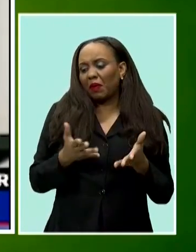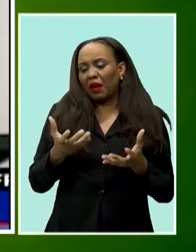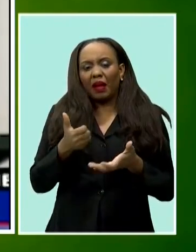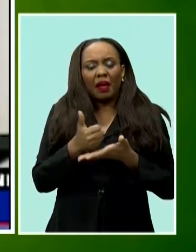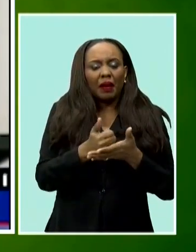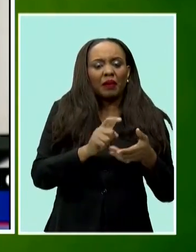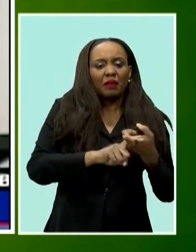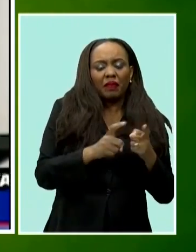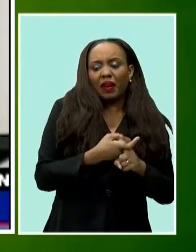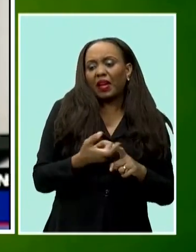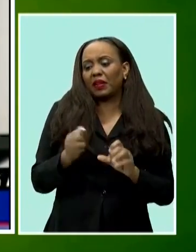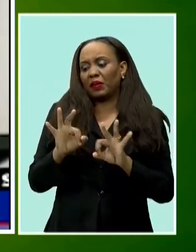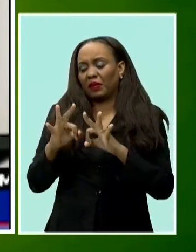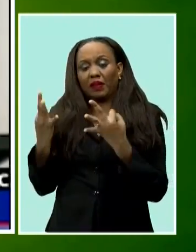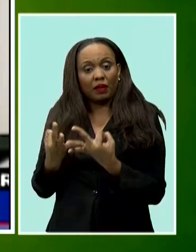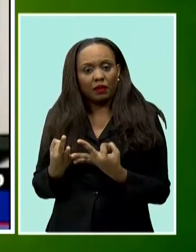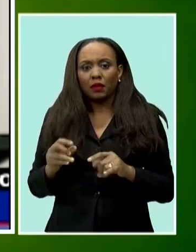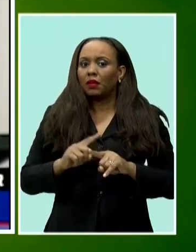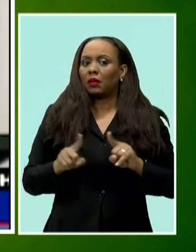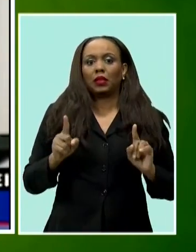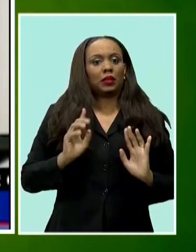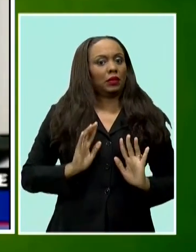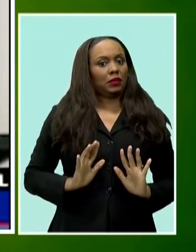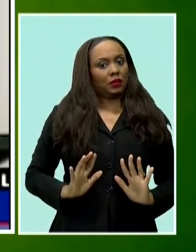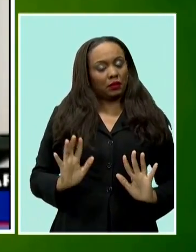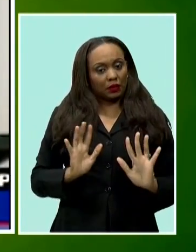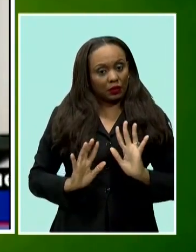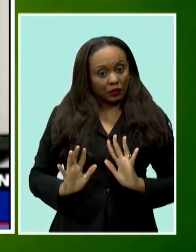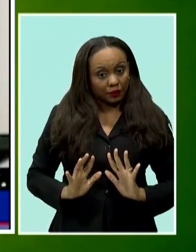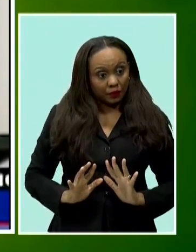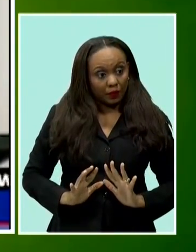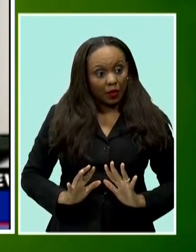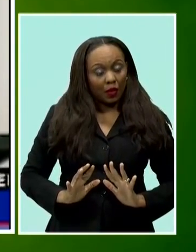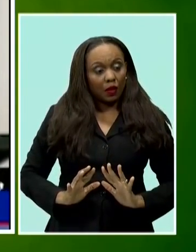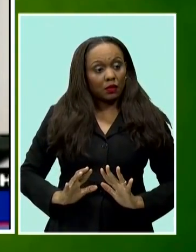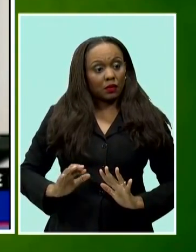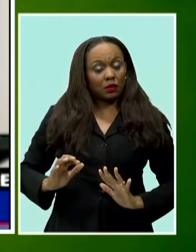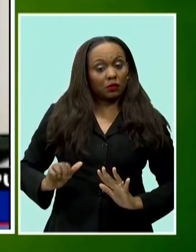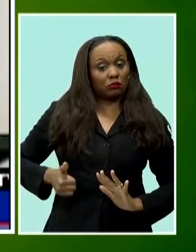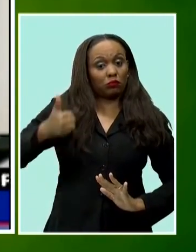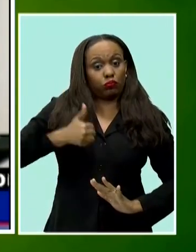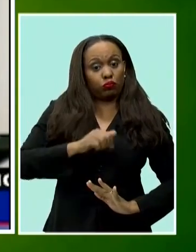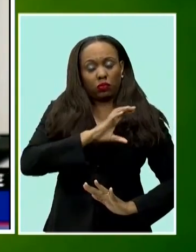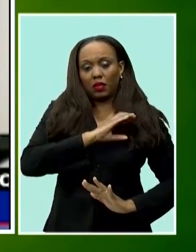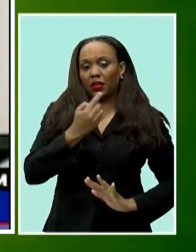card for their cellular phone. However, the Deputy Police Commissioner strongly advises against it.